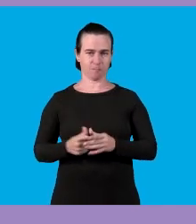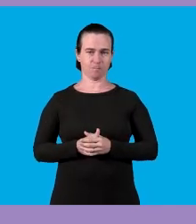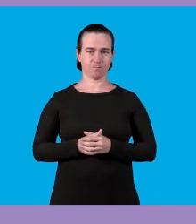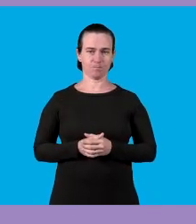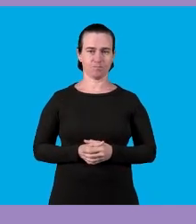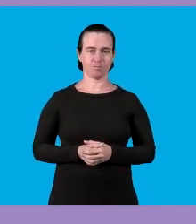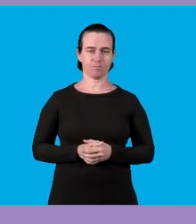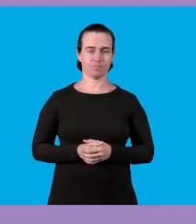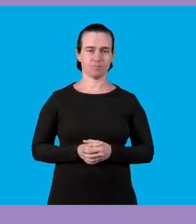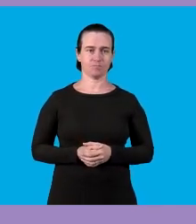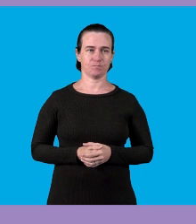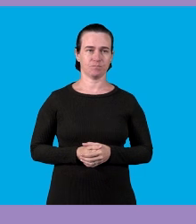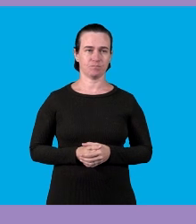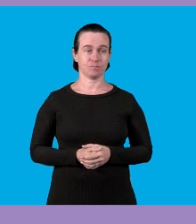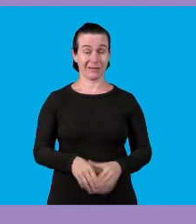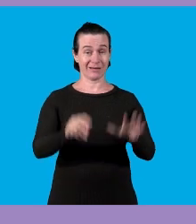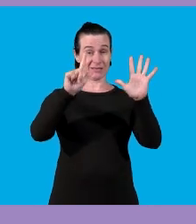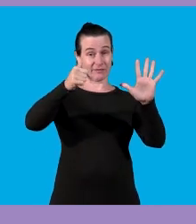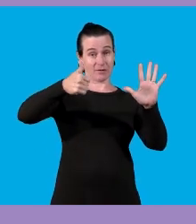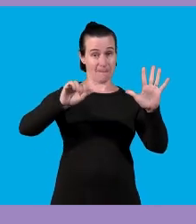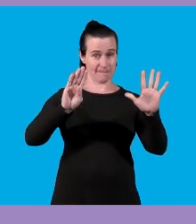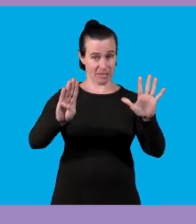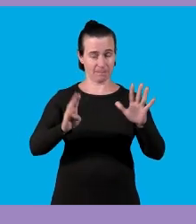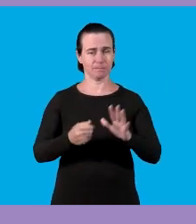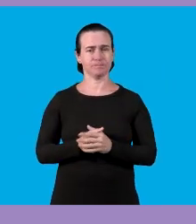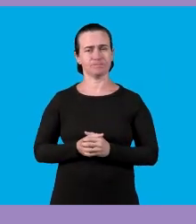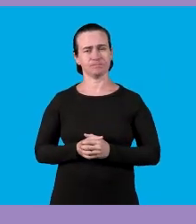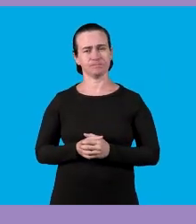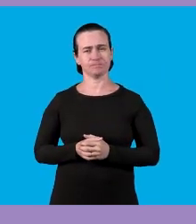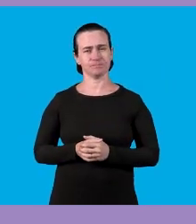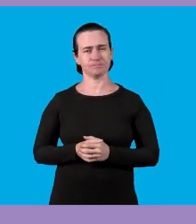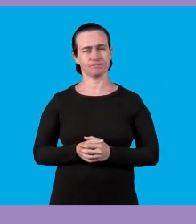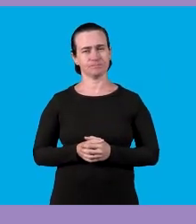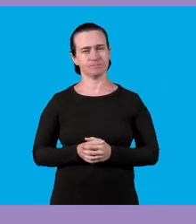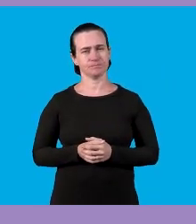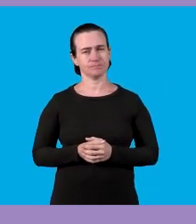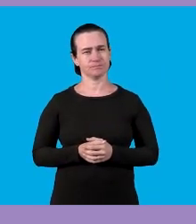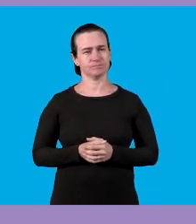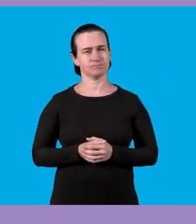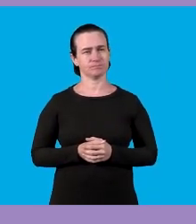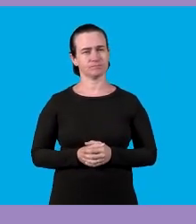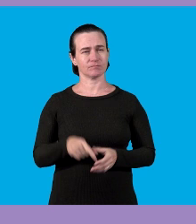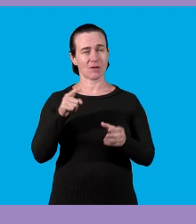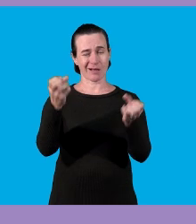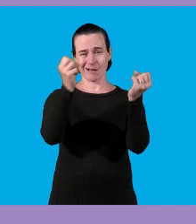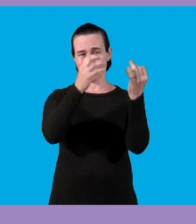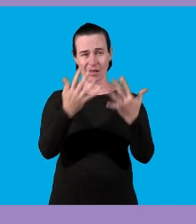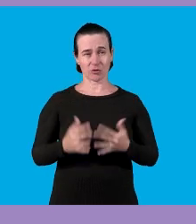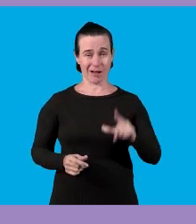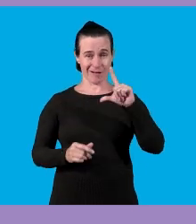alone. Let's continue and look at number B of this question. And it says, calculate